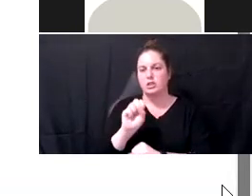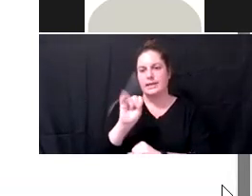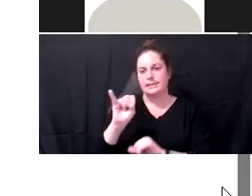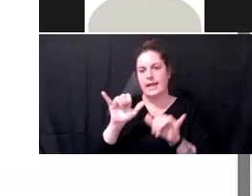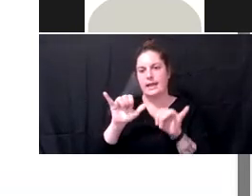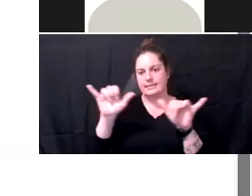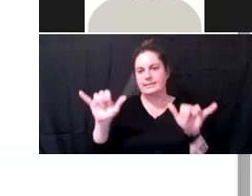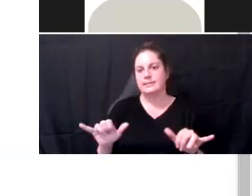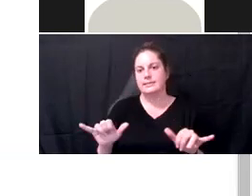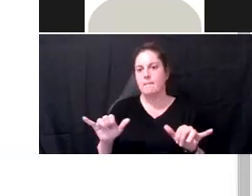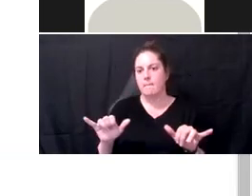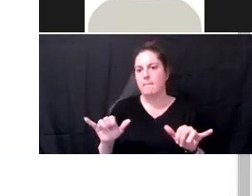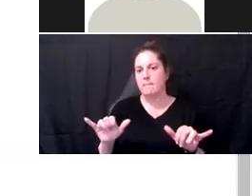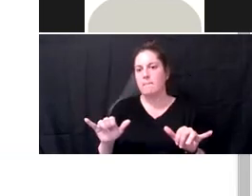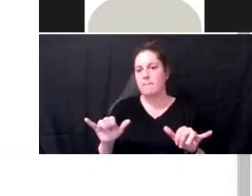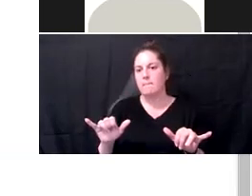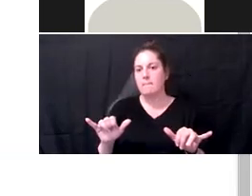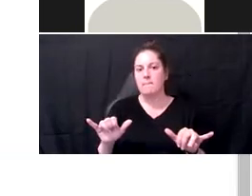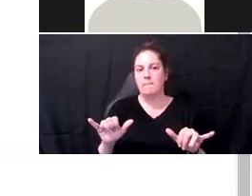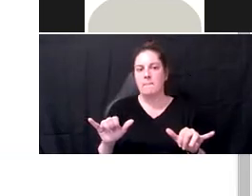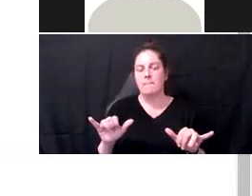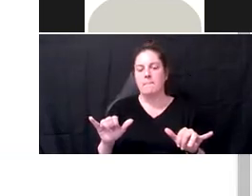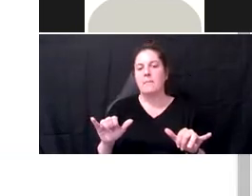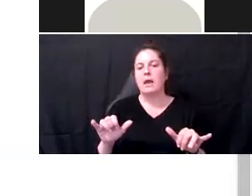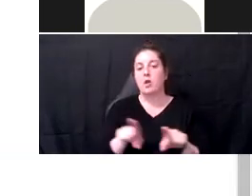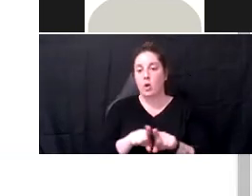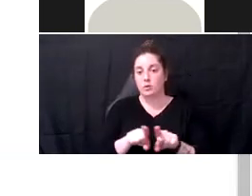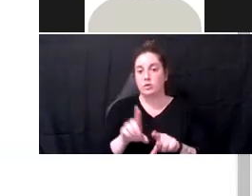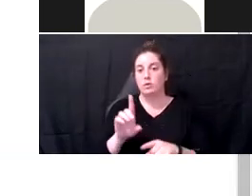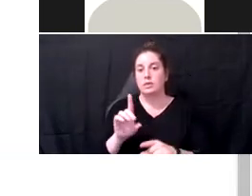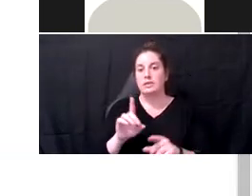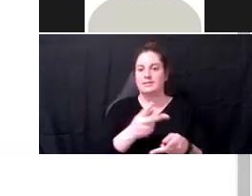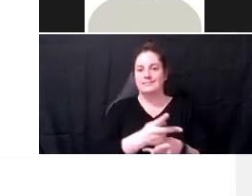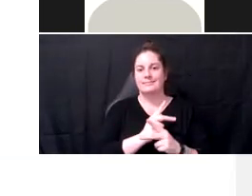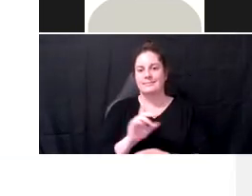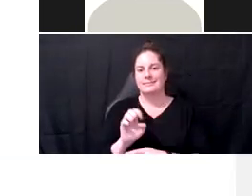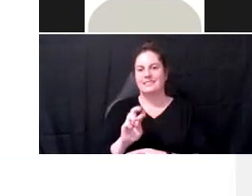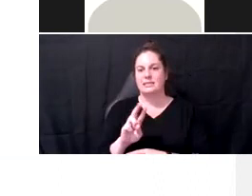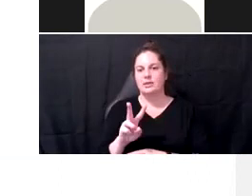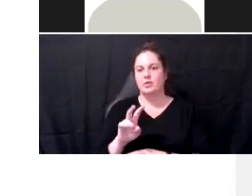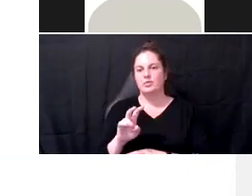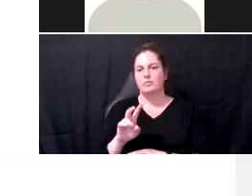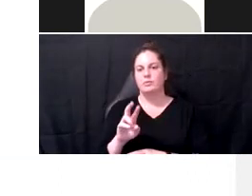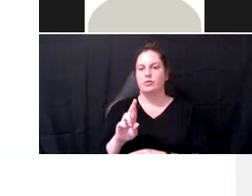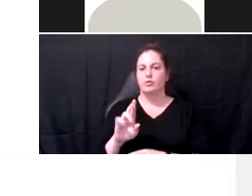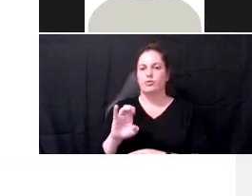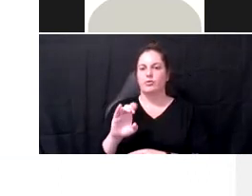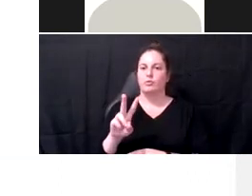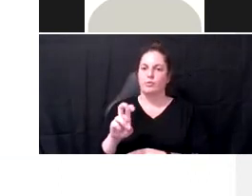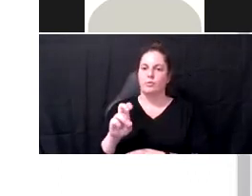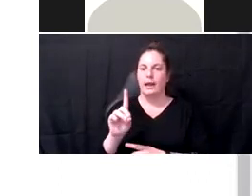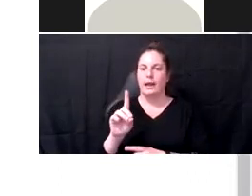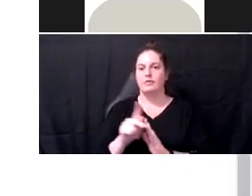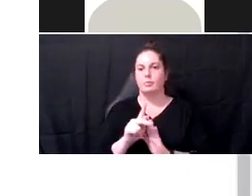system, right? And then derived properties. Okay. So the way I like to